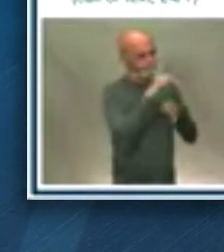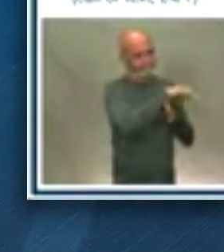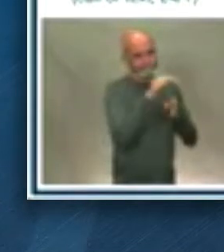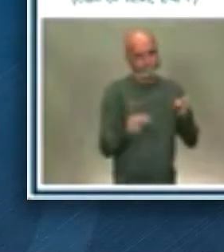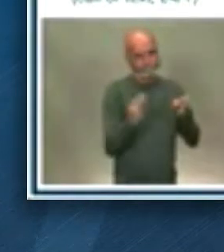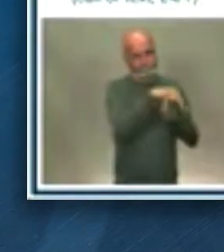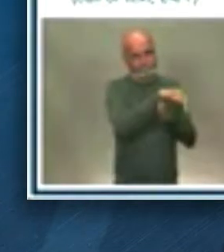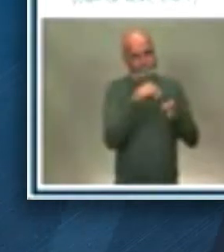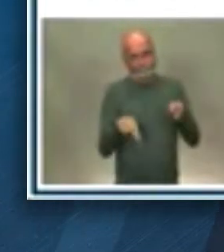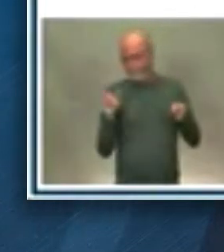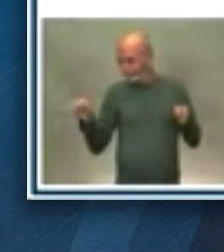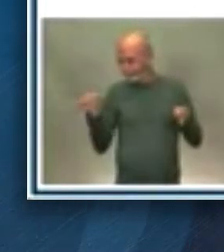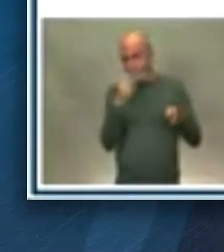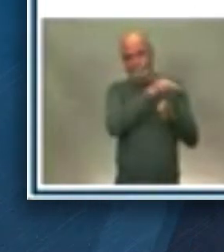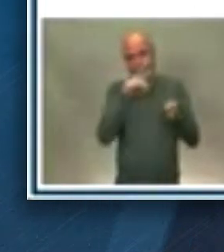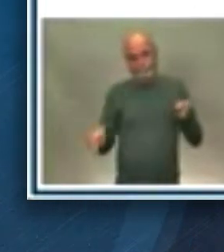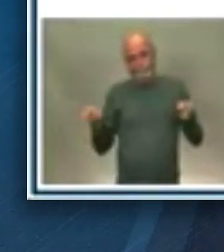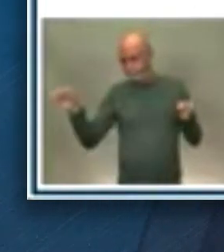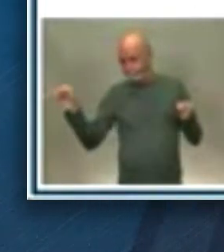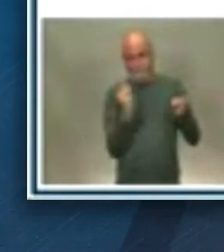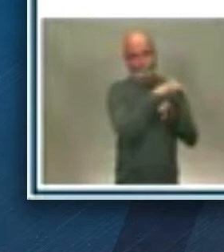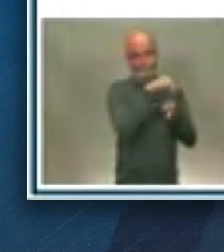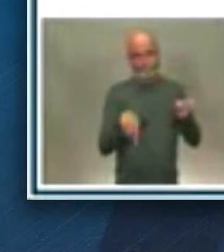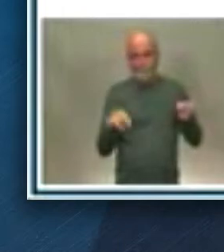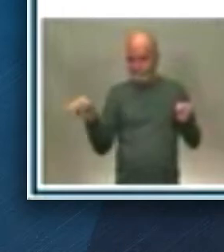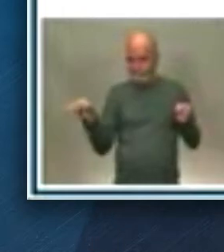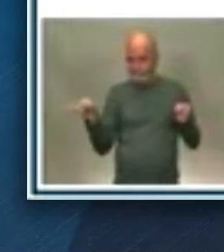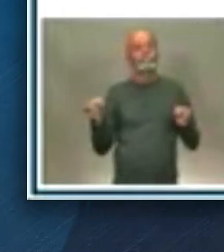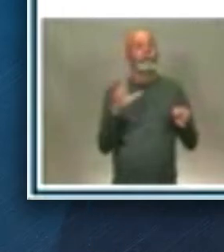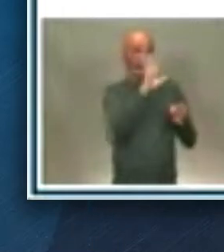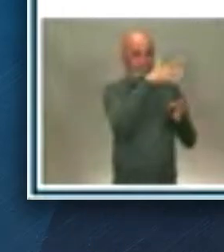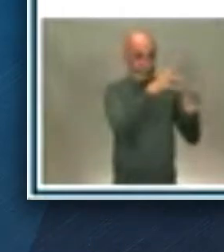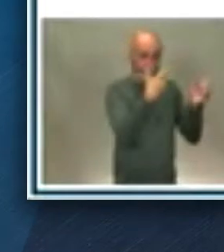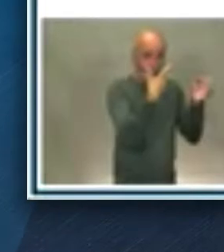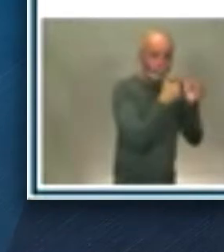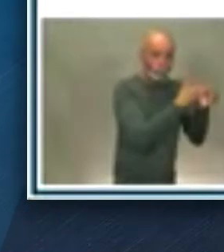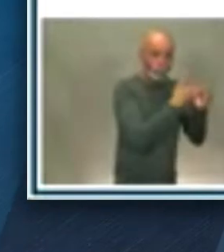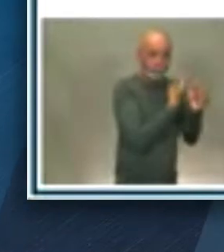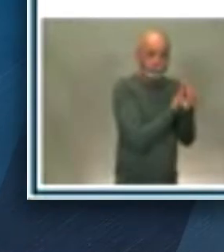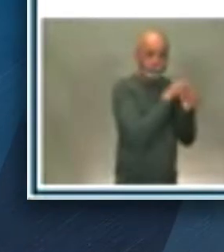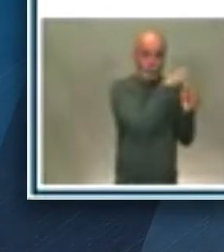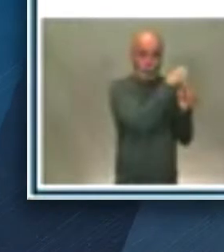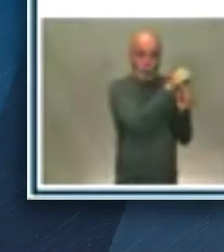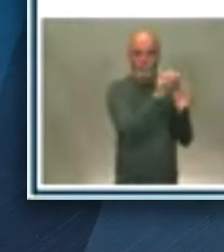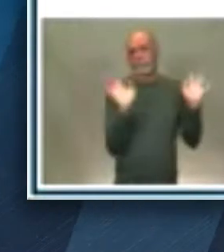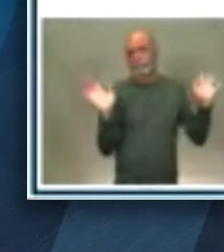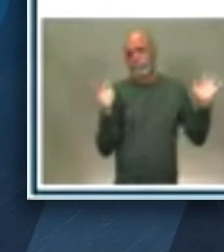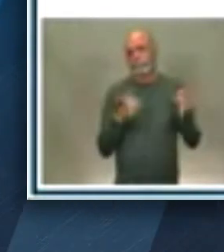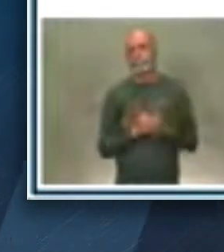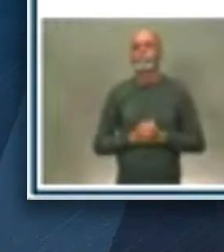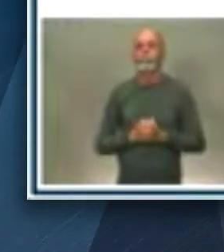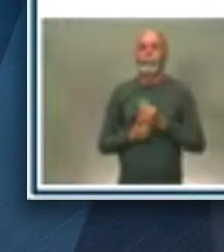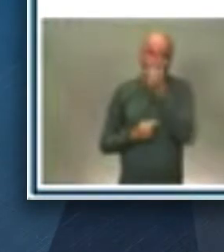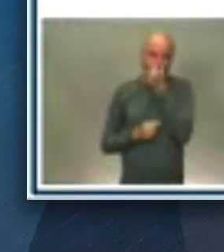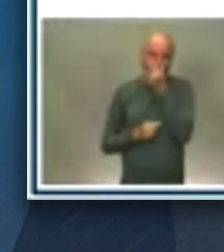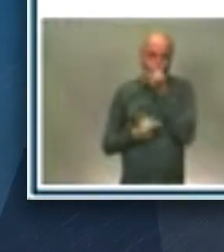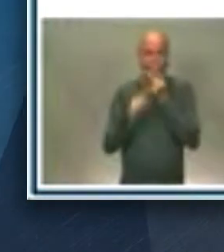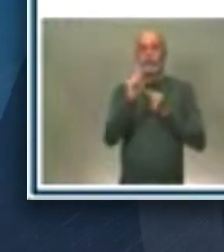that layer of protection of the introduction of the virus into Nova Scotia. Chelsea Gould, Toronto News, do you have a